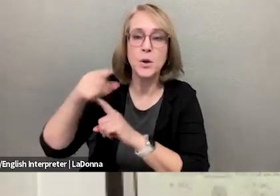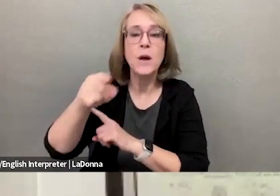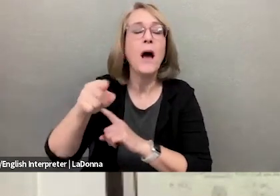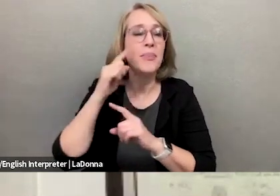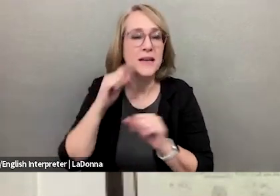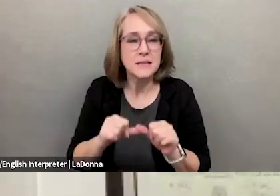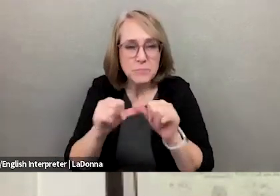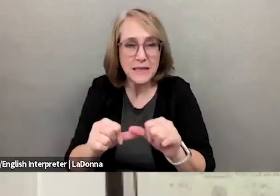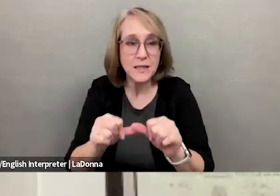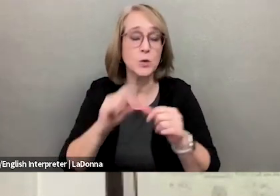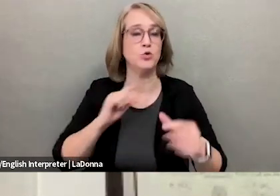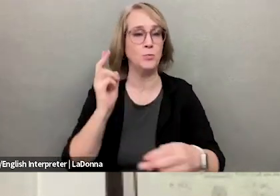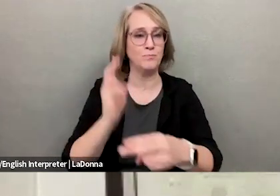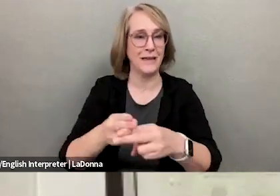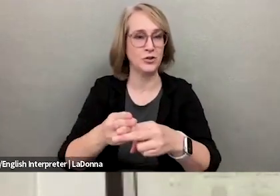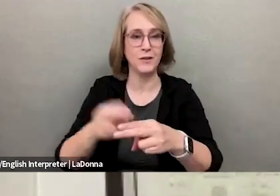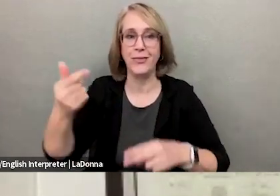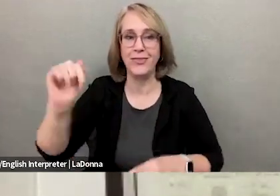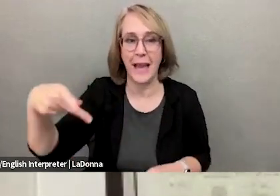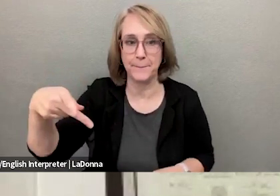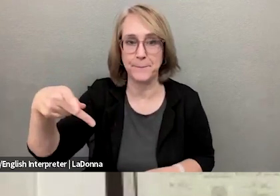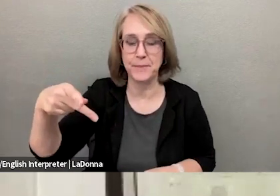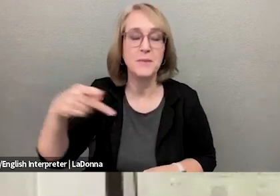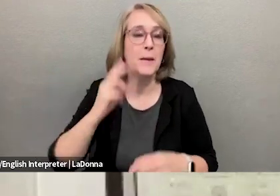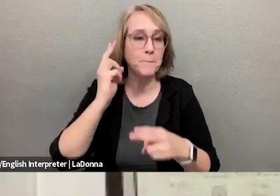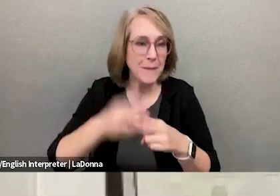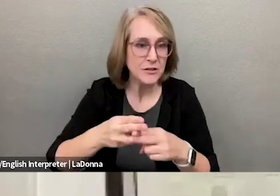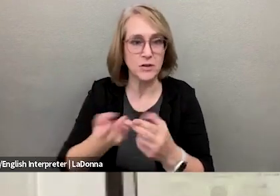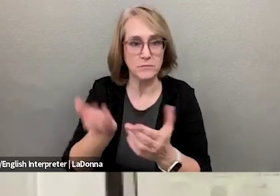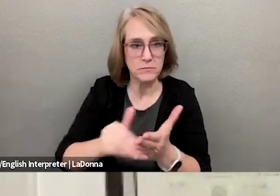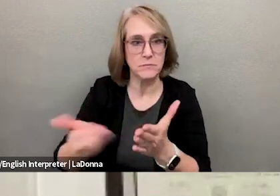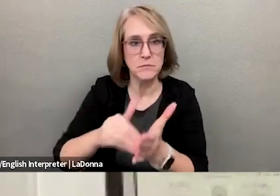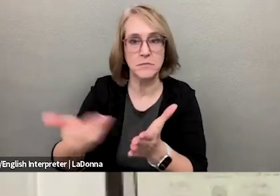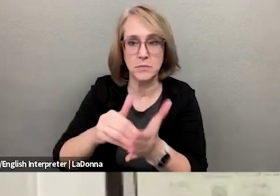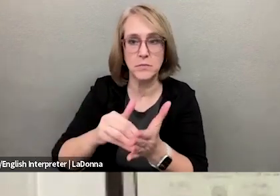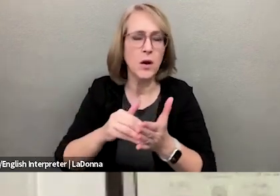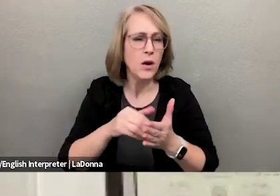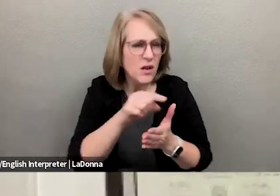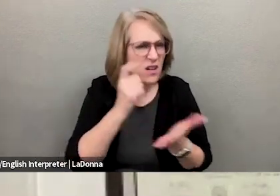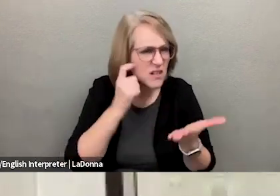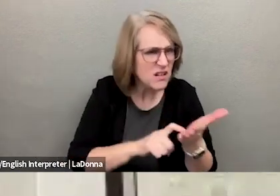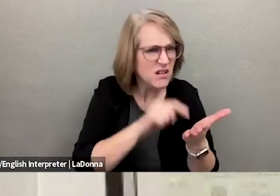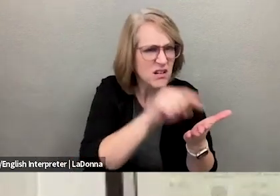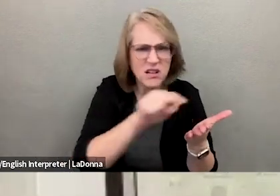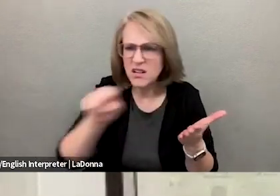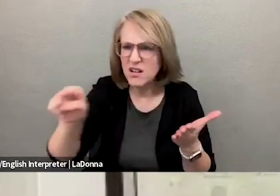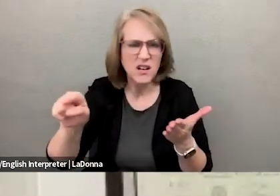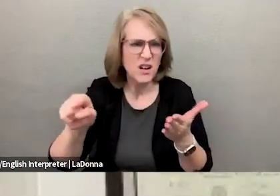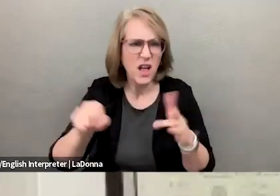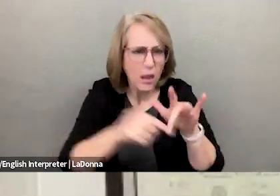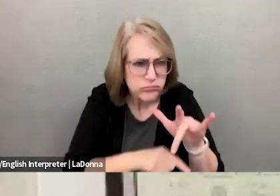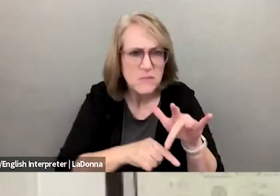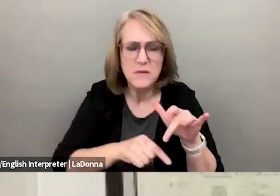think that kind of underscores one of our recommendations around what are continued